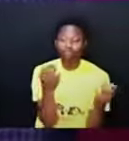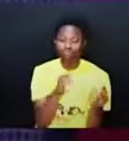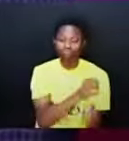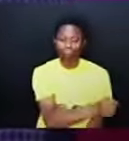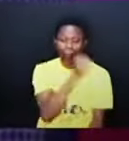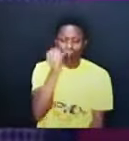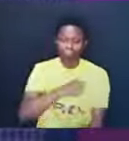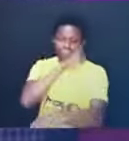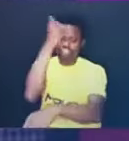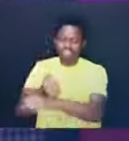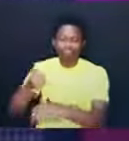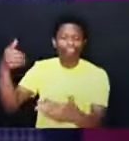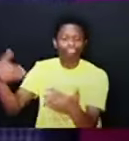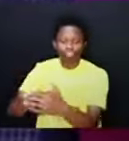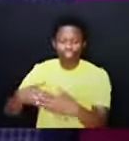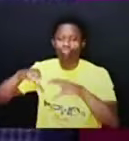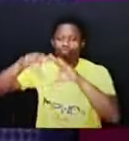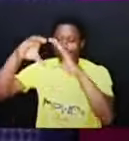Israel.